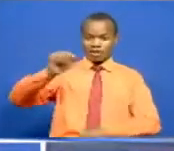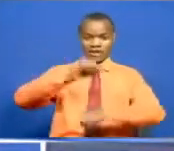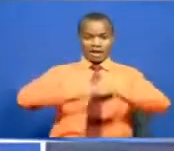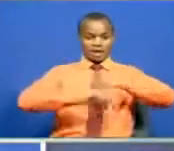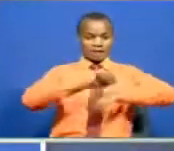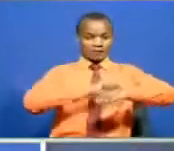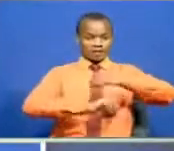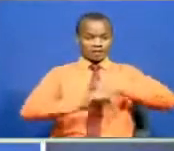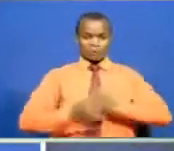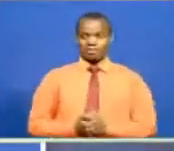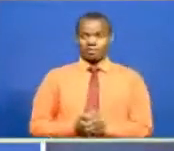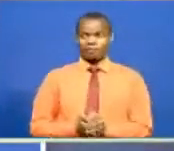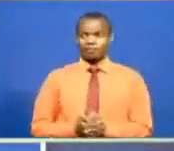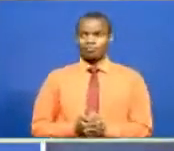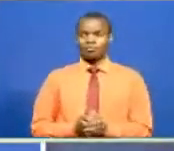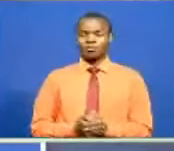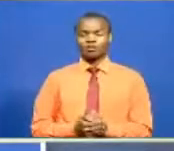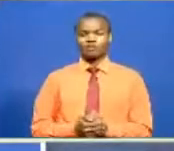activities.